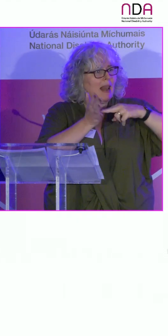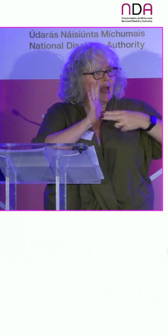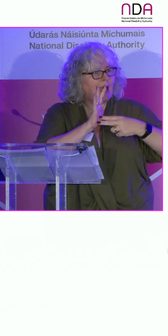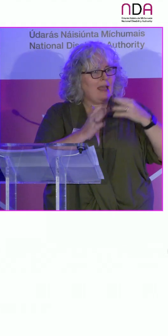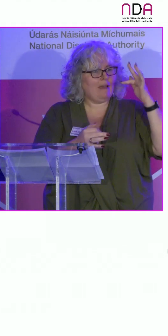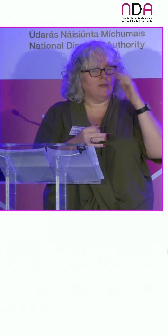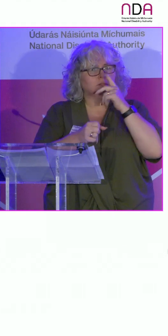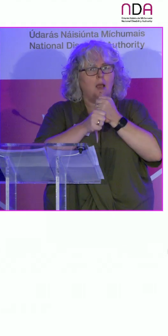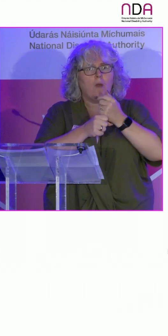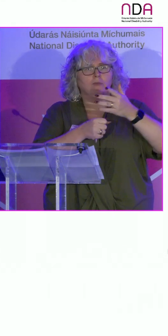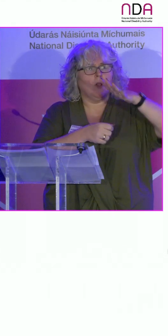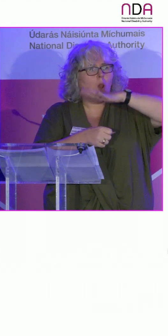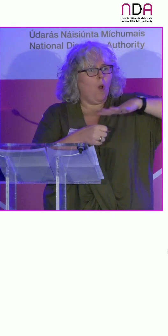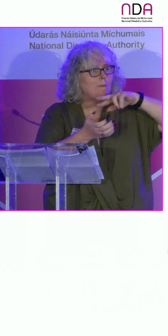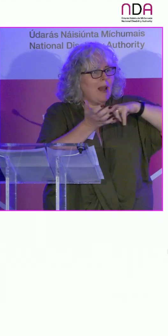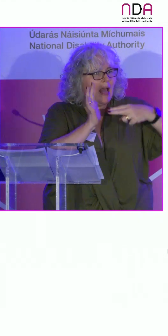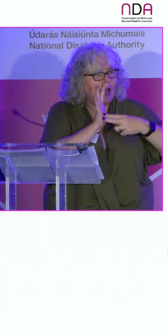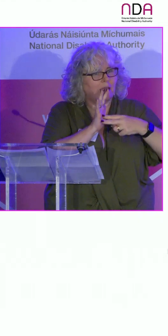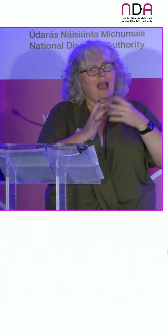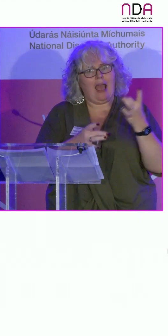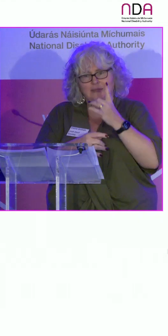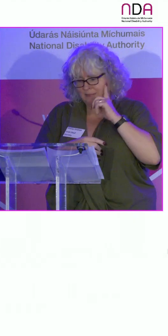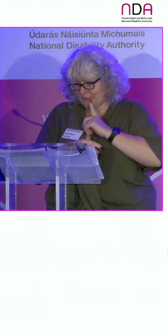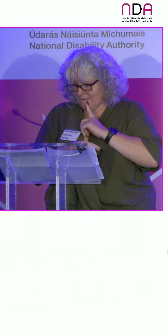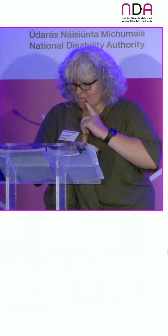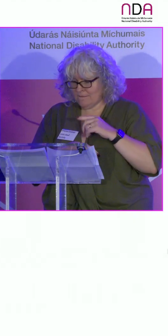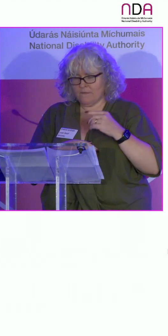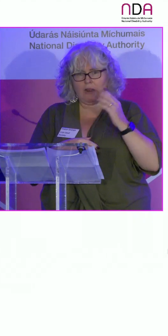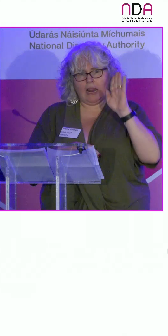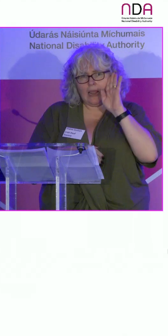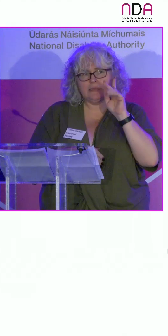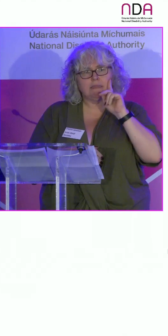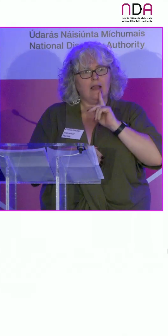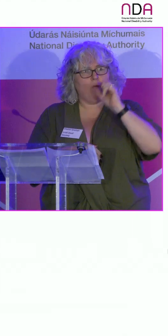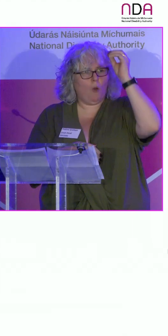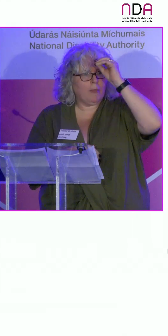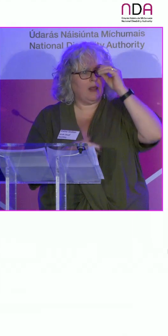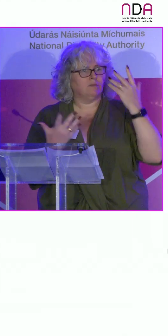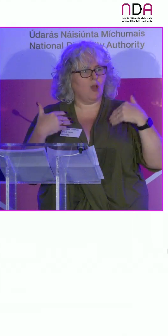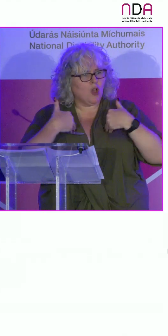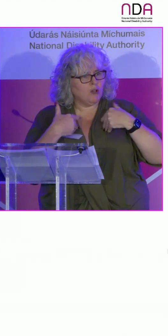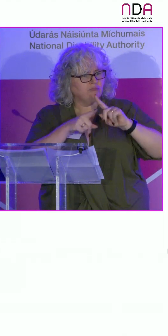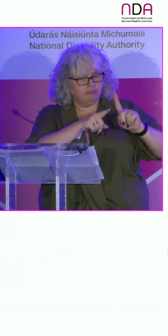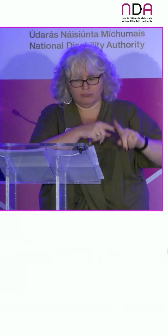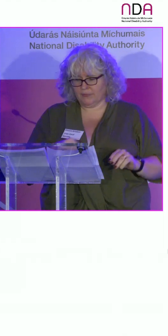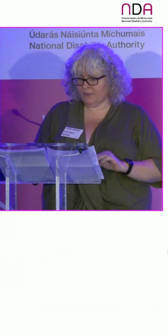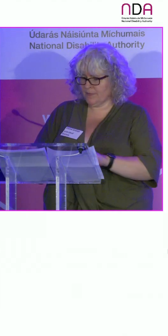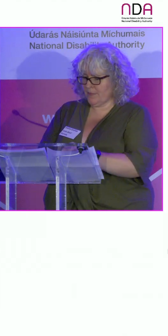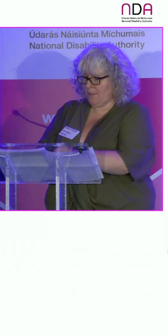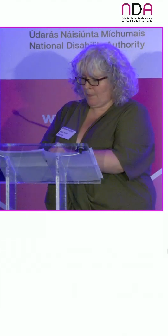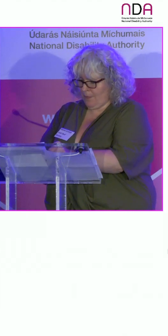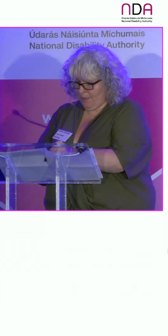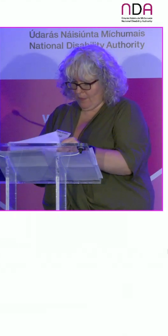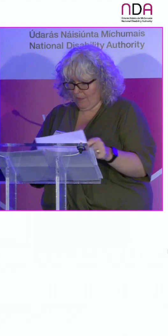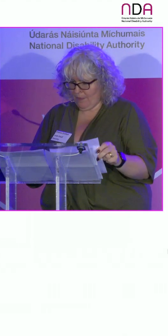users as well. For example, when events are being planned in local areas, to ask deaf people about their experiences and their opinions